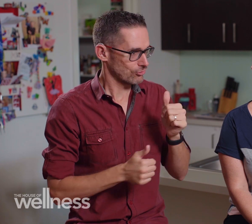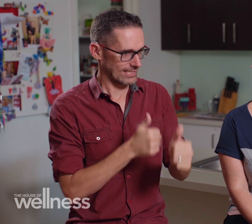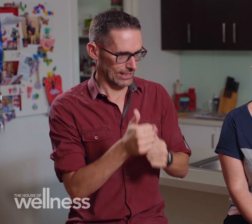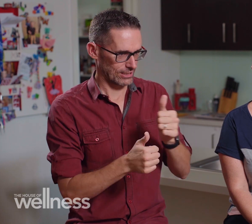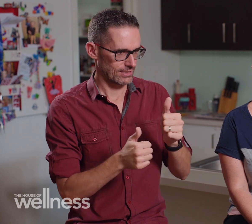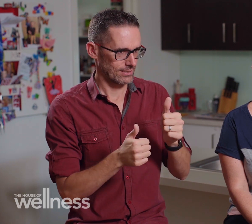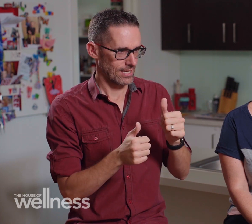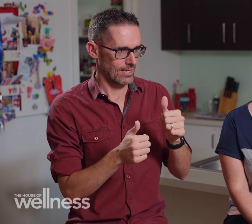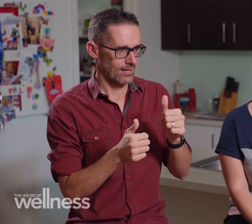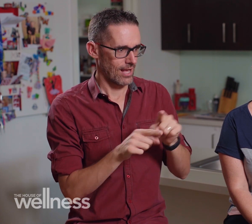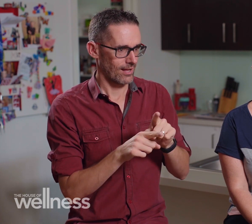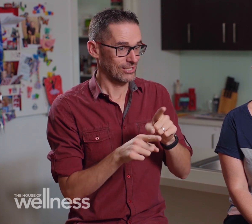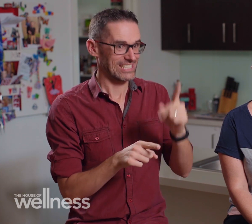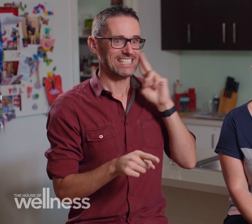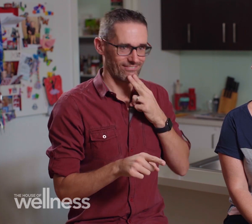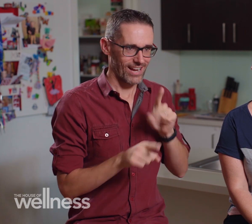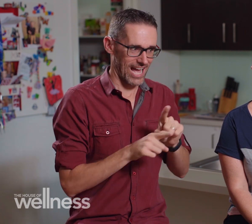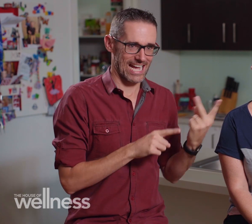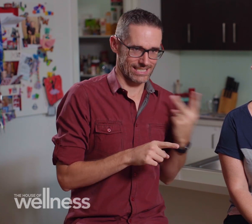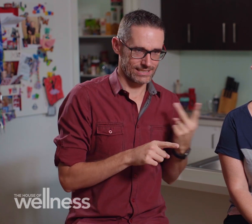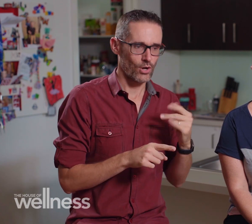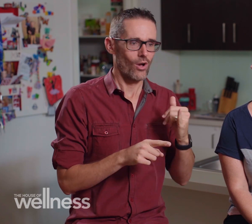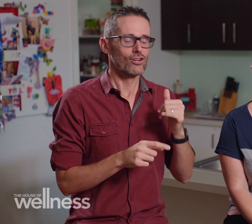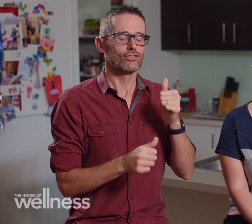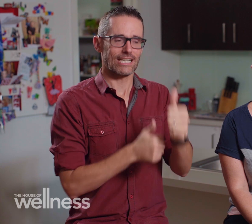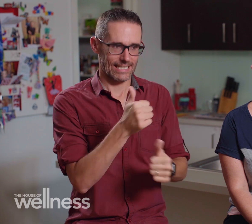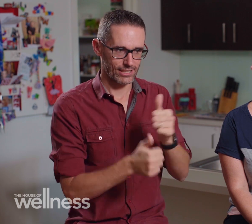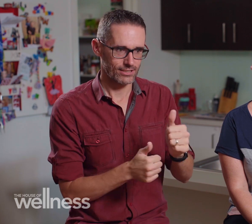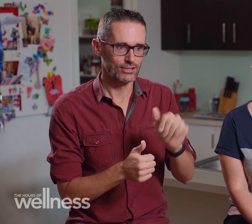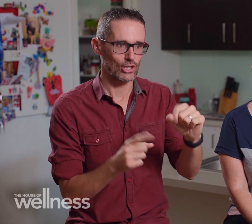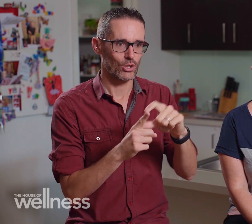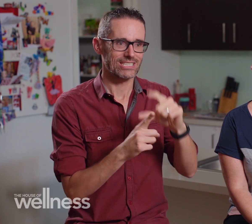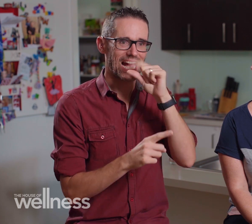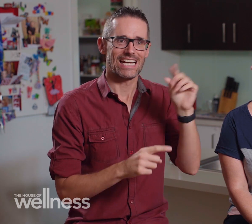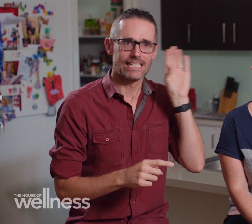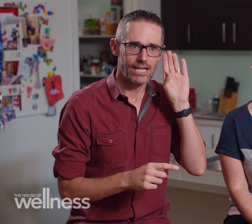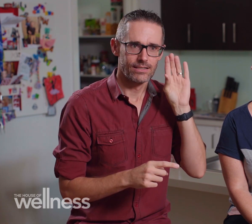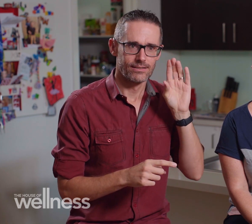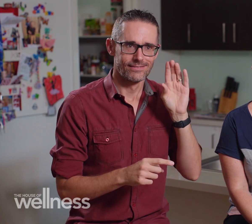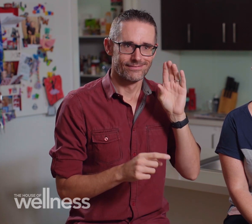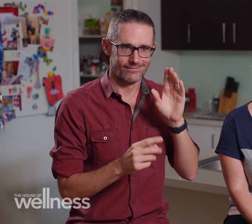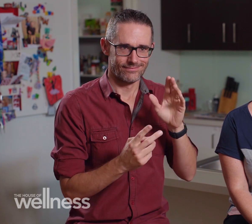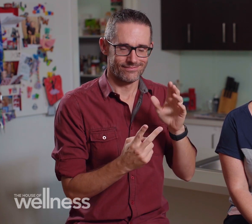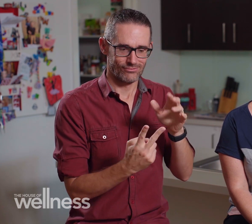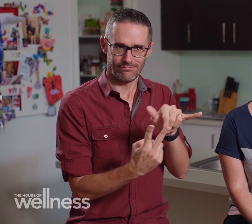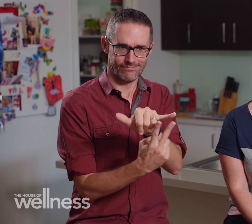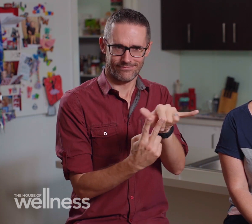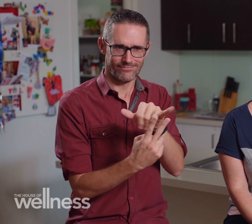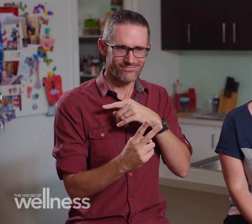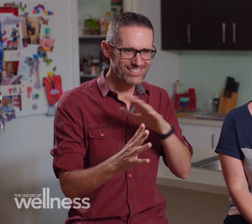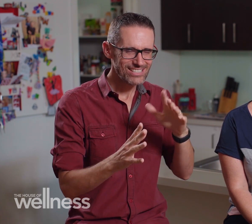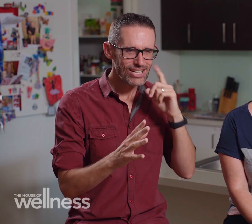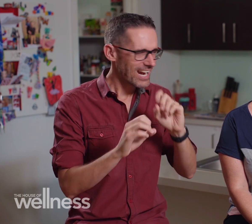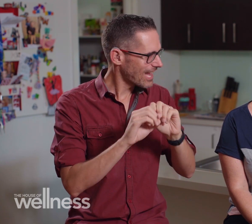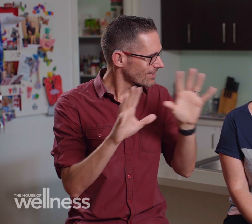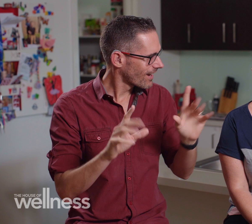weren't too sure what that meant. Is she saying, "Congratulations, she's deaf like us?" Or she's saying, "Congratulations, your daughter's hearing"?